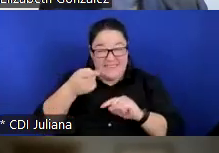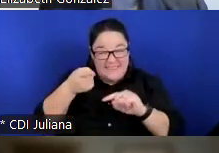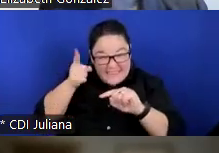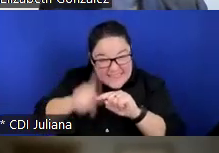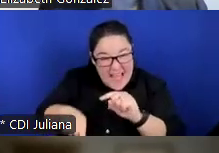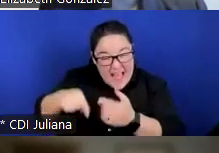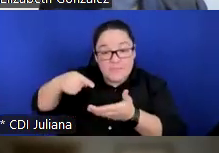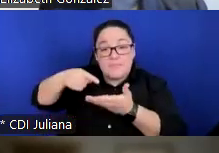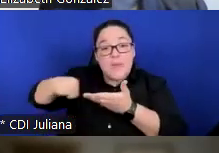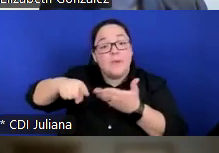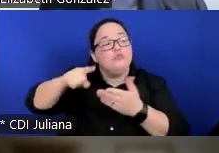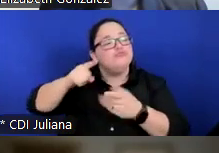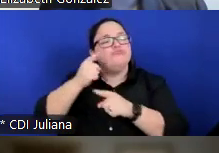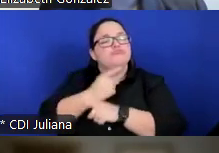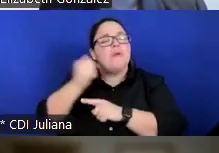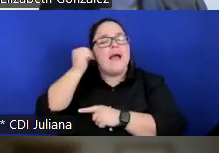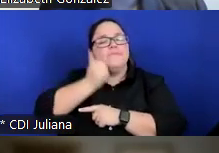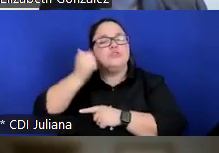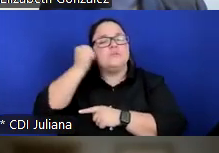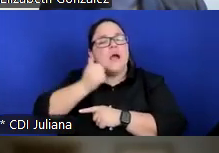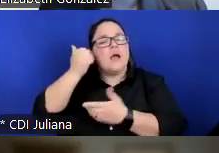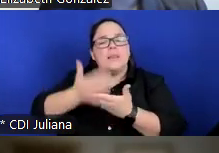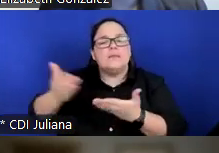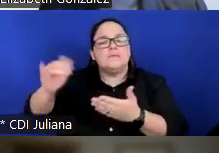that's not going to change when you file a bankruptcy.